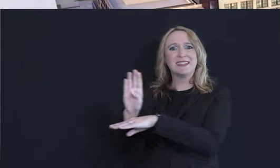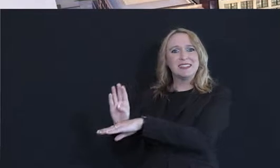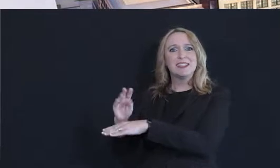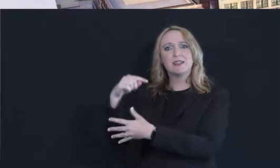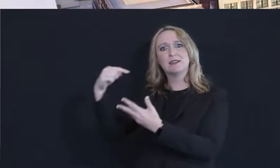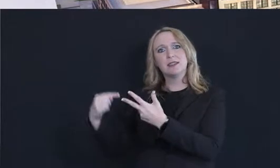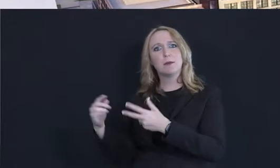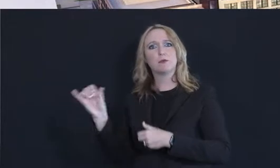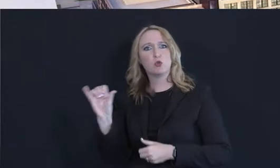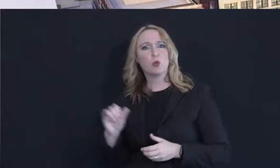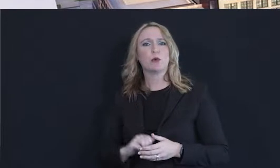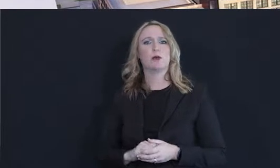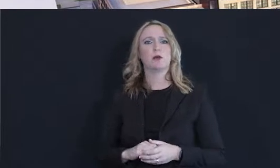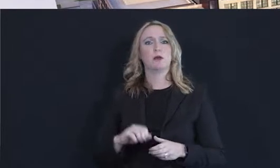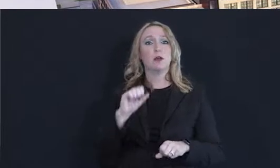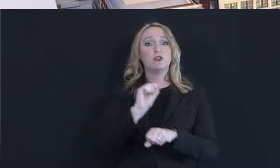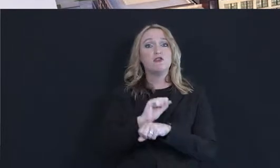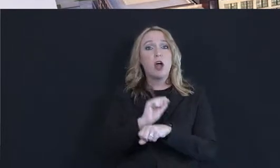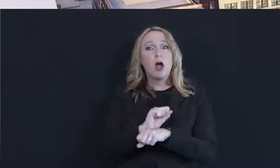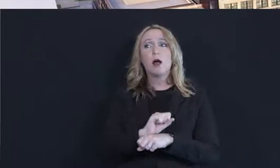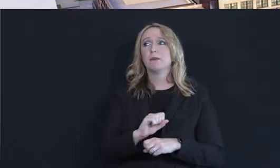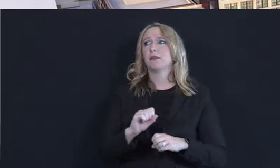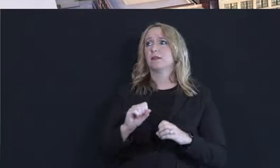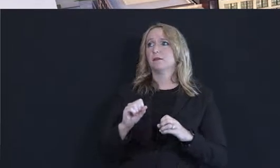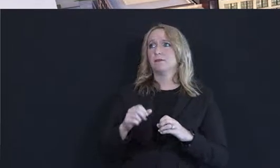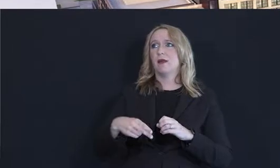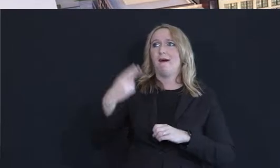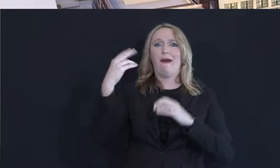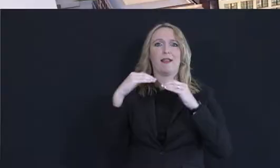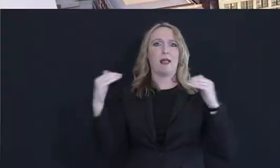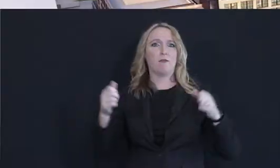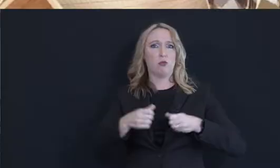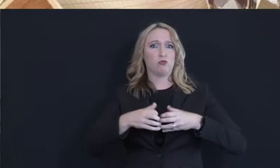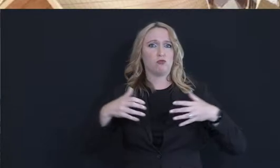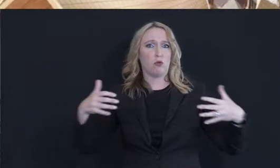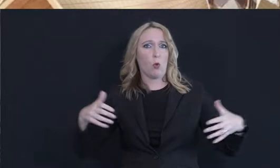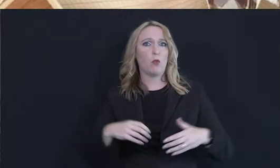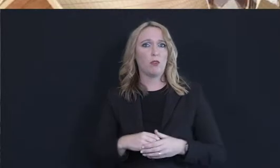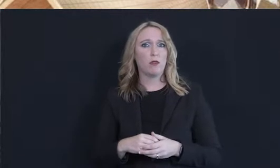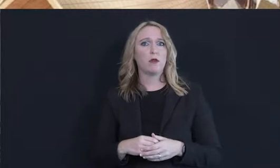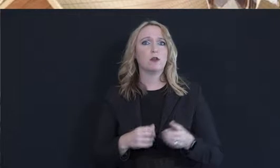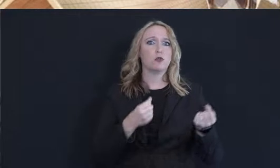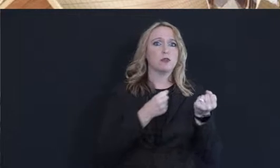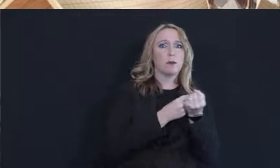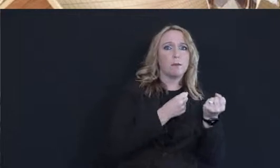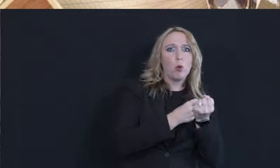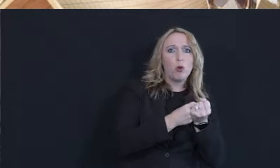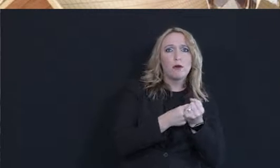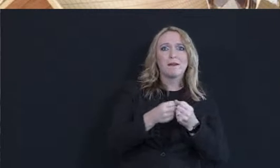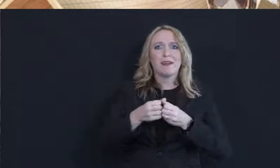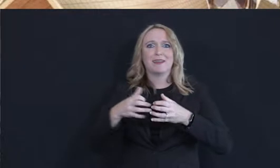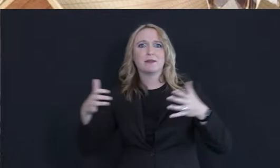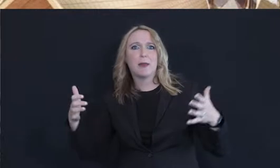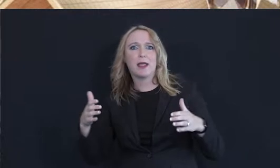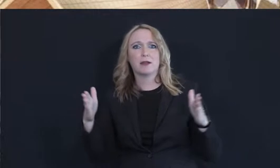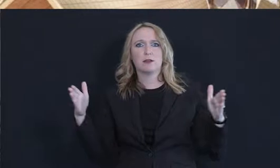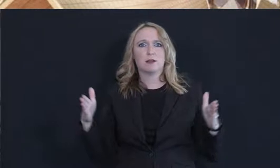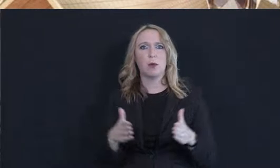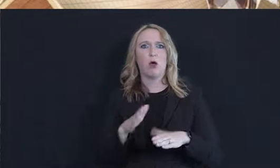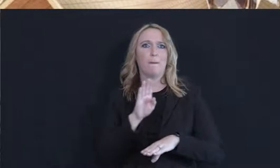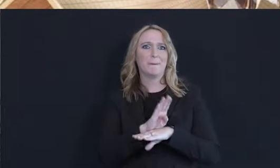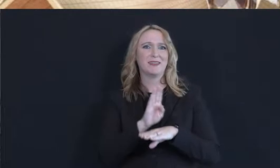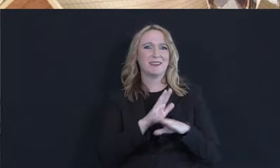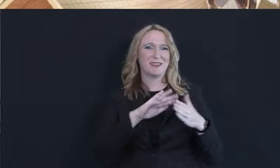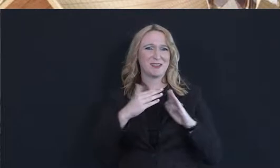Bell jobs and corporate growth are also critical to supporting and expanding our small business community